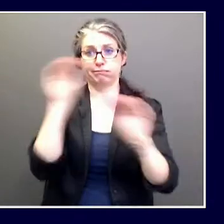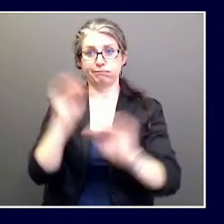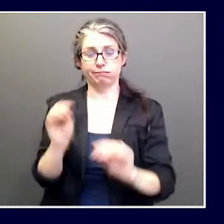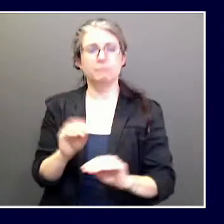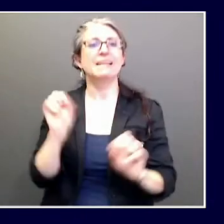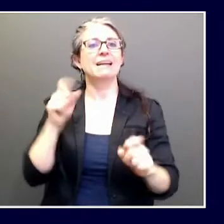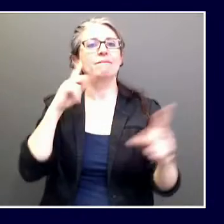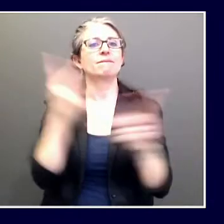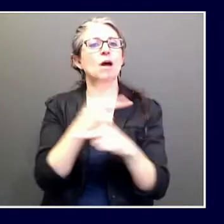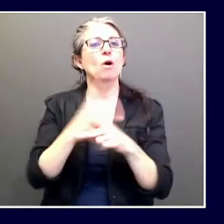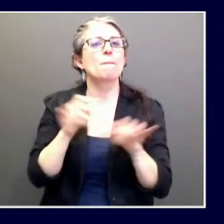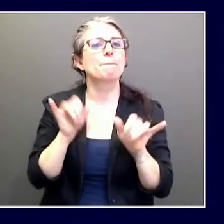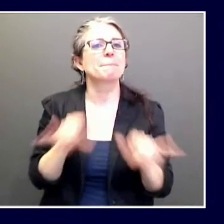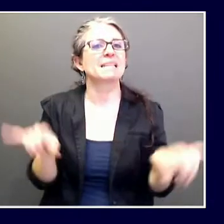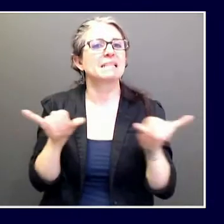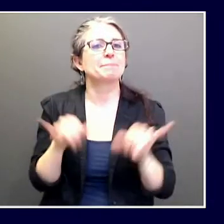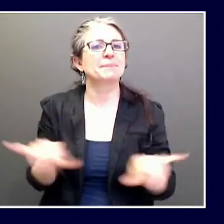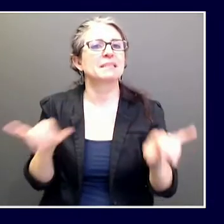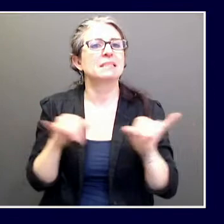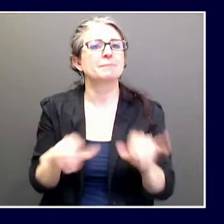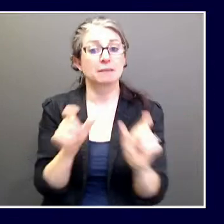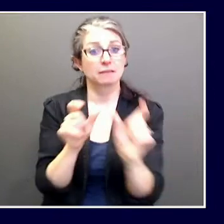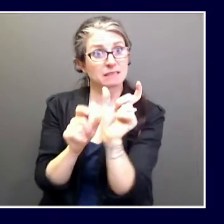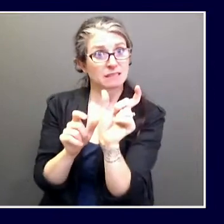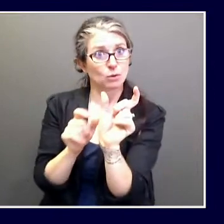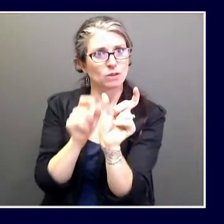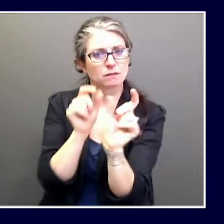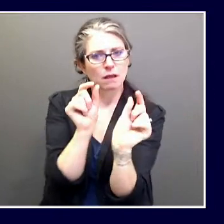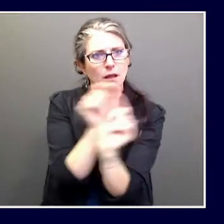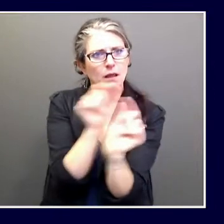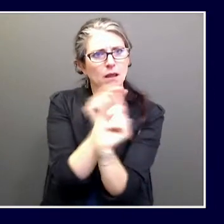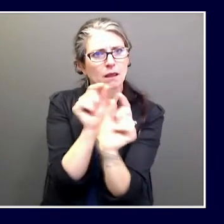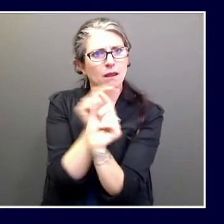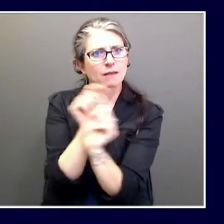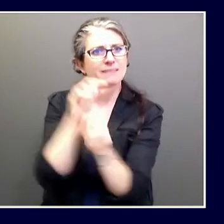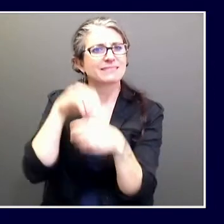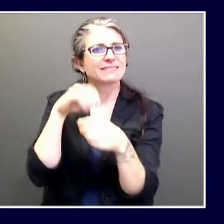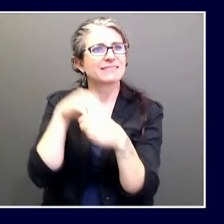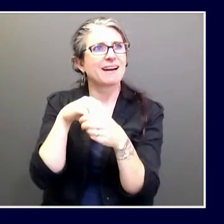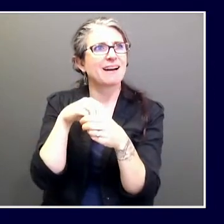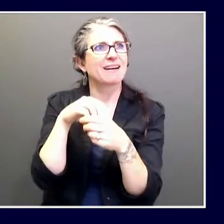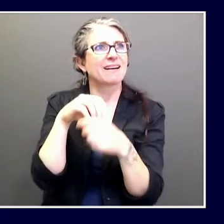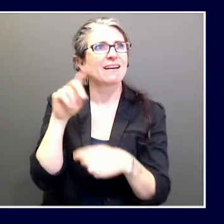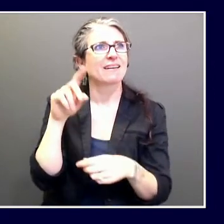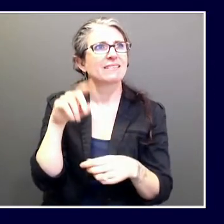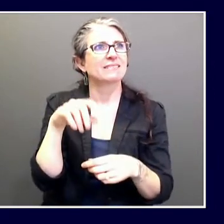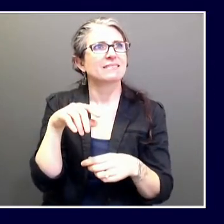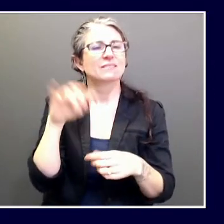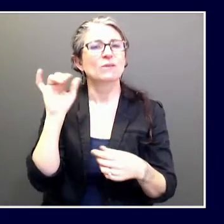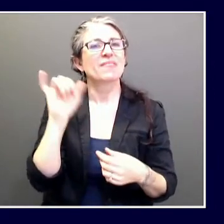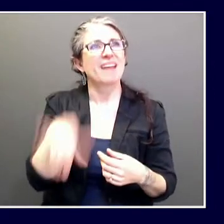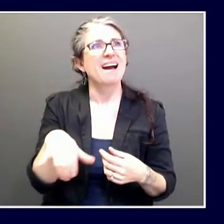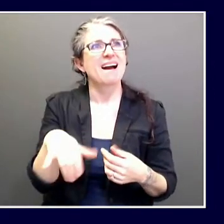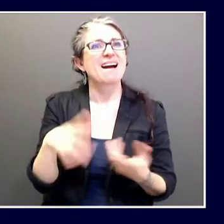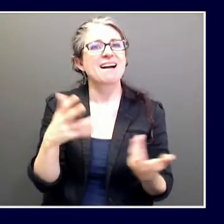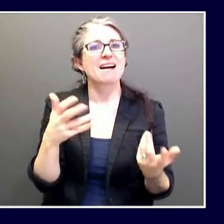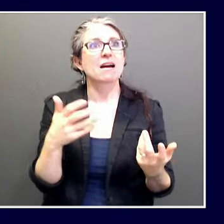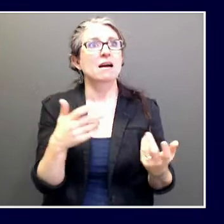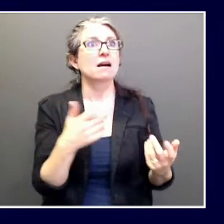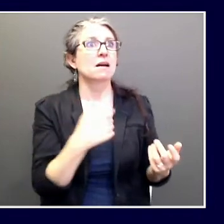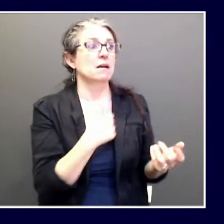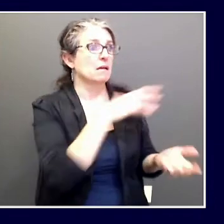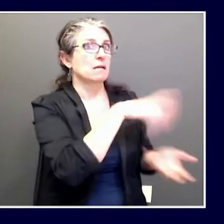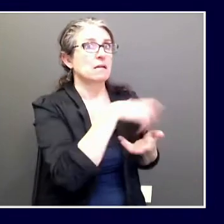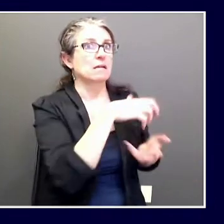happening, but now we just want to make sure that the samples that we send to our colleagues at Jax are ready to go, that